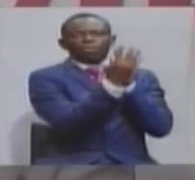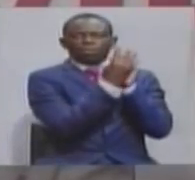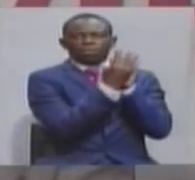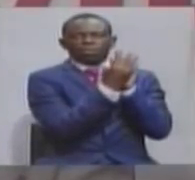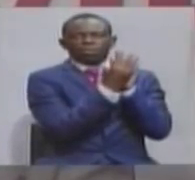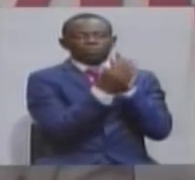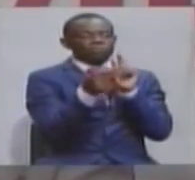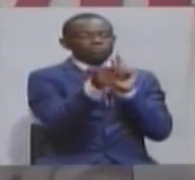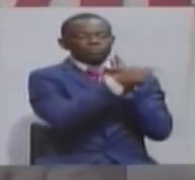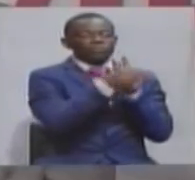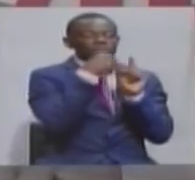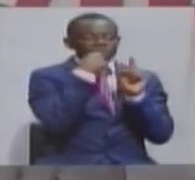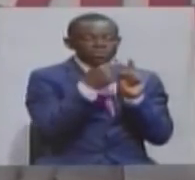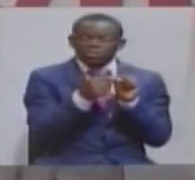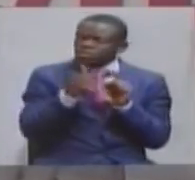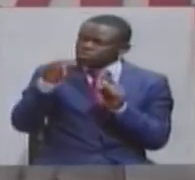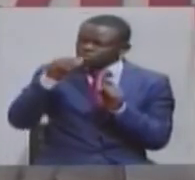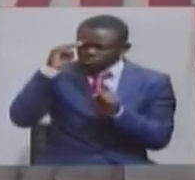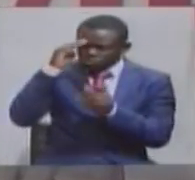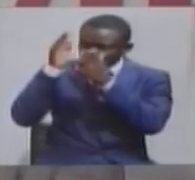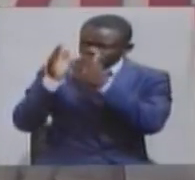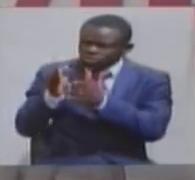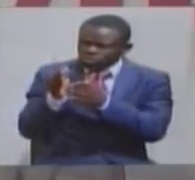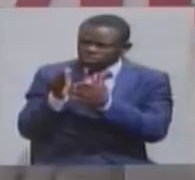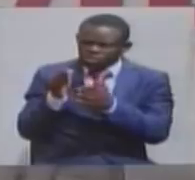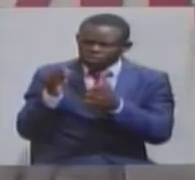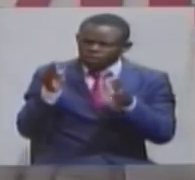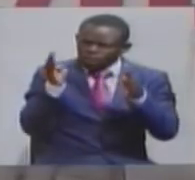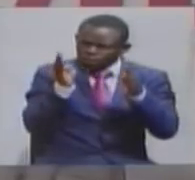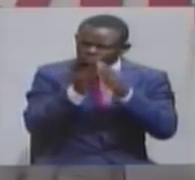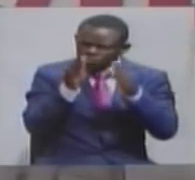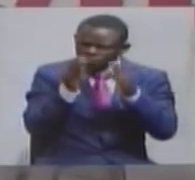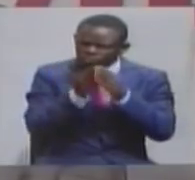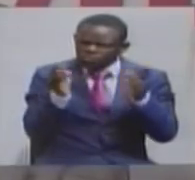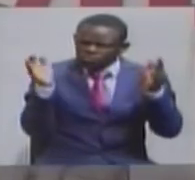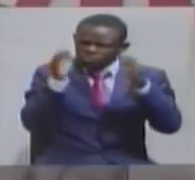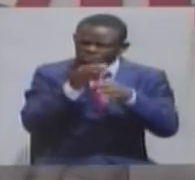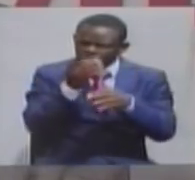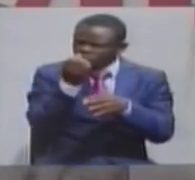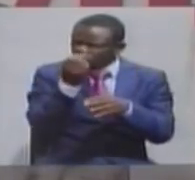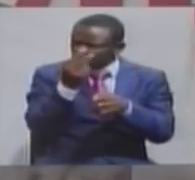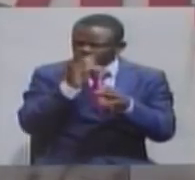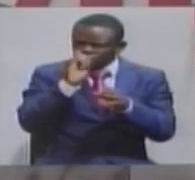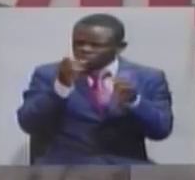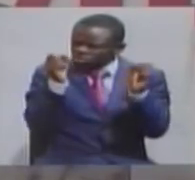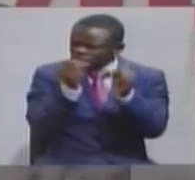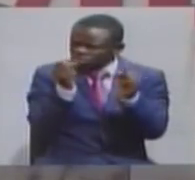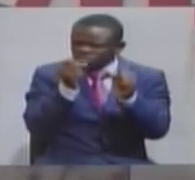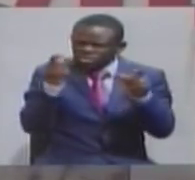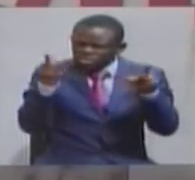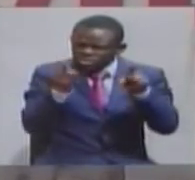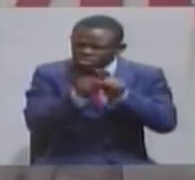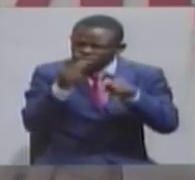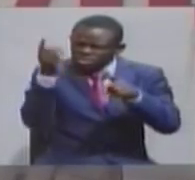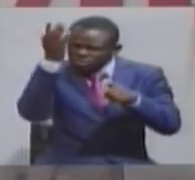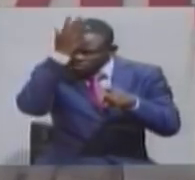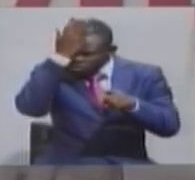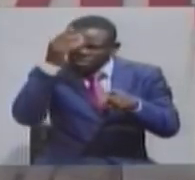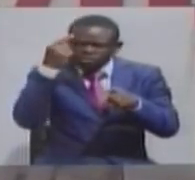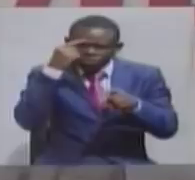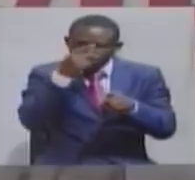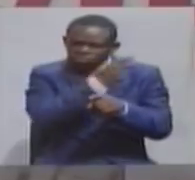of Parliament. Do you think we'll have enough time? And I said, look, my hope was that Parliament would not open on the 12th, but now I've heard that it's